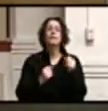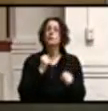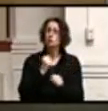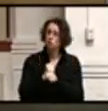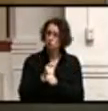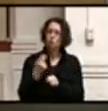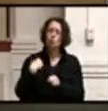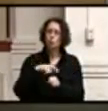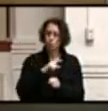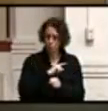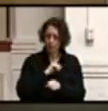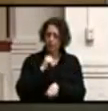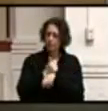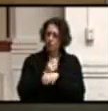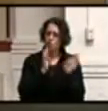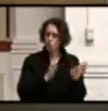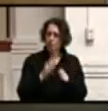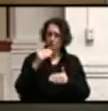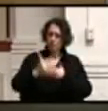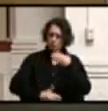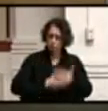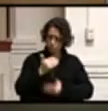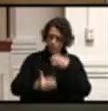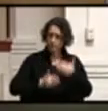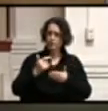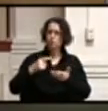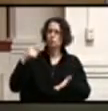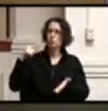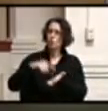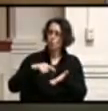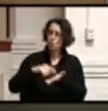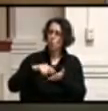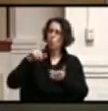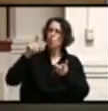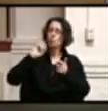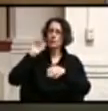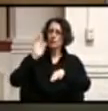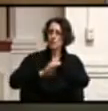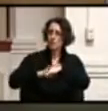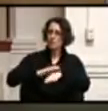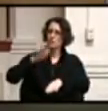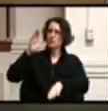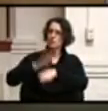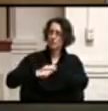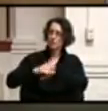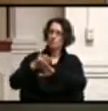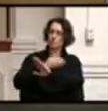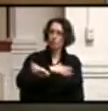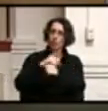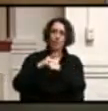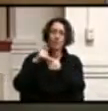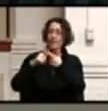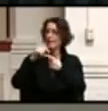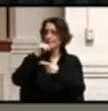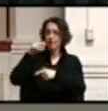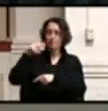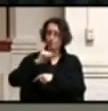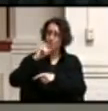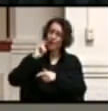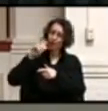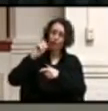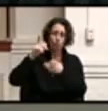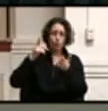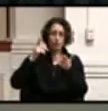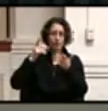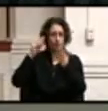are automatic when the license is taken out on the website. It has no bite unless it has